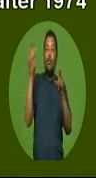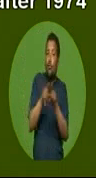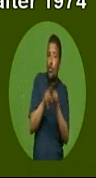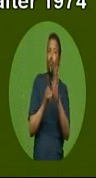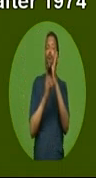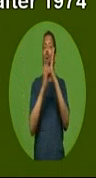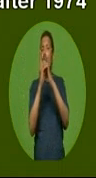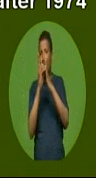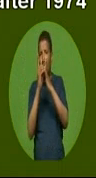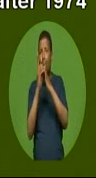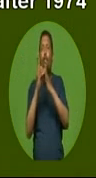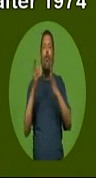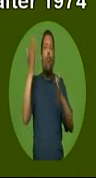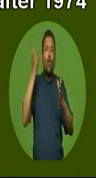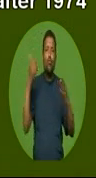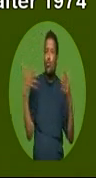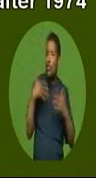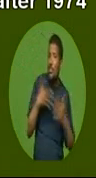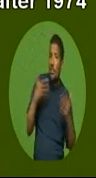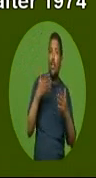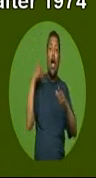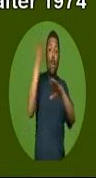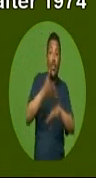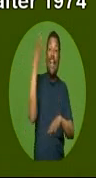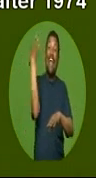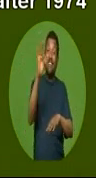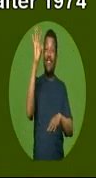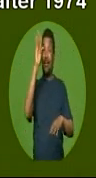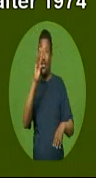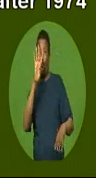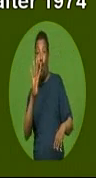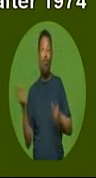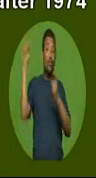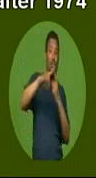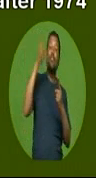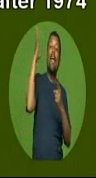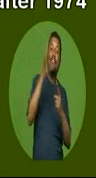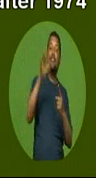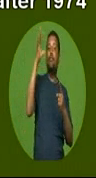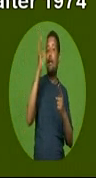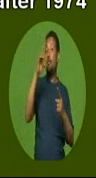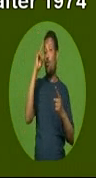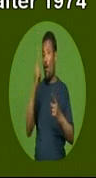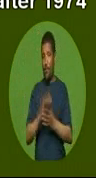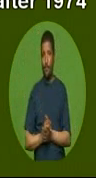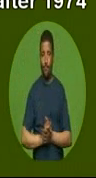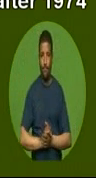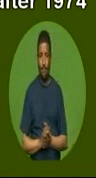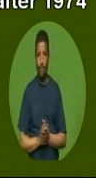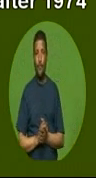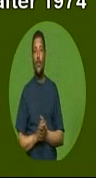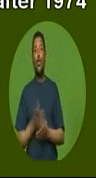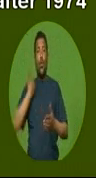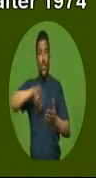was constrained after 1974 up until 1991.